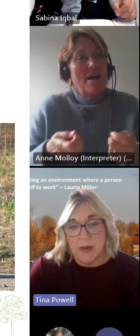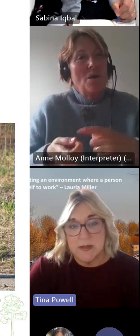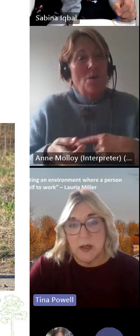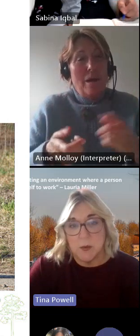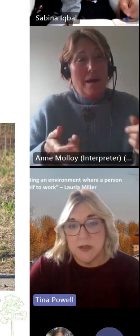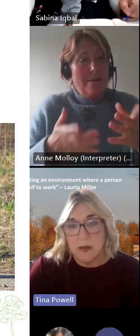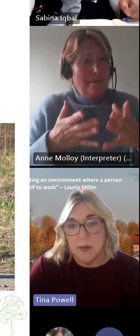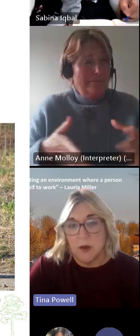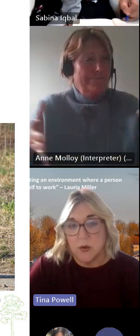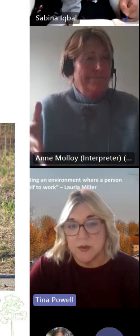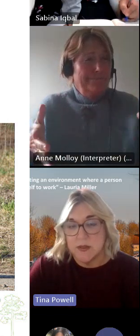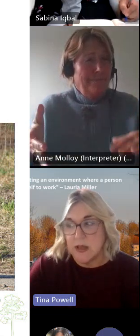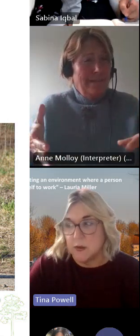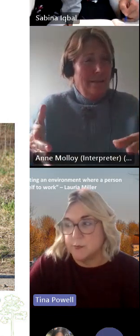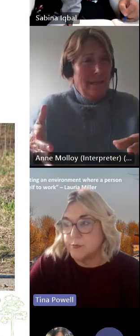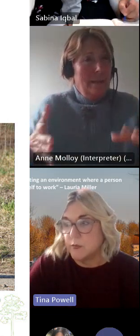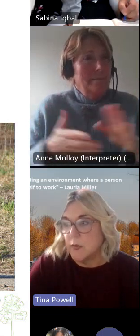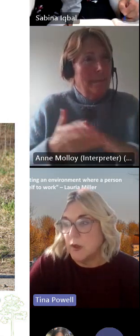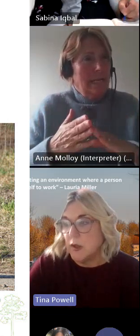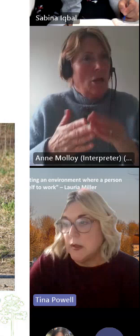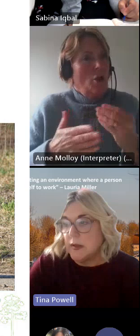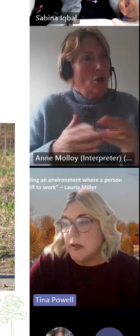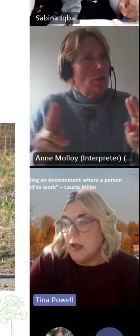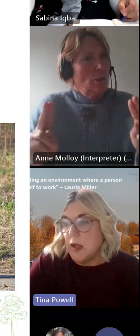large family, it's helped to keep their costs down.